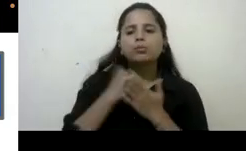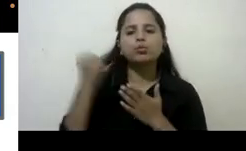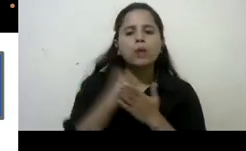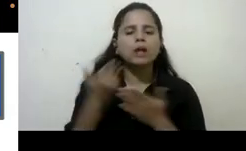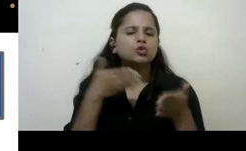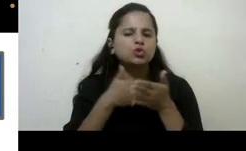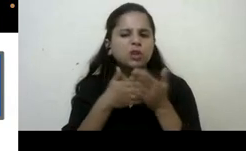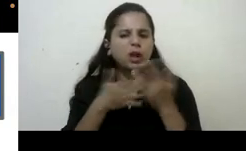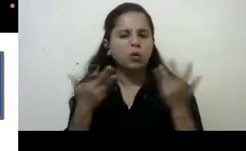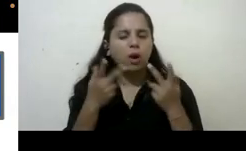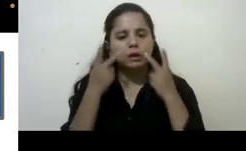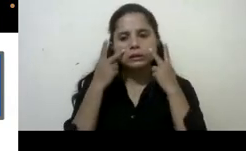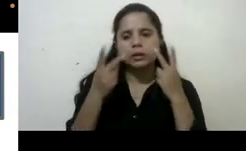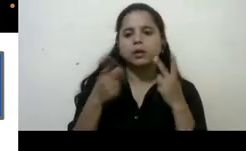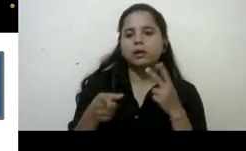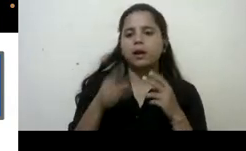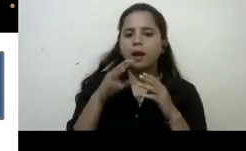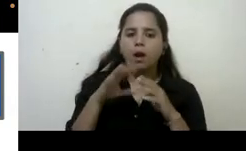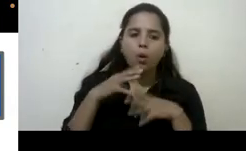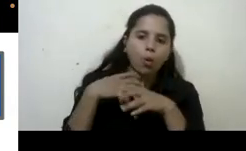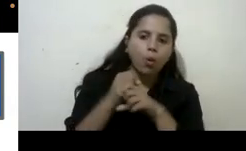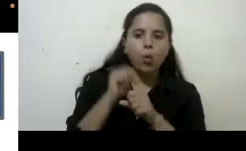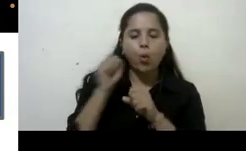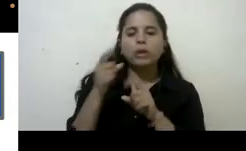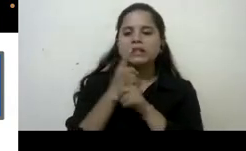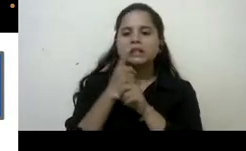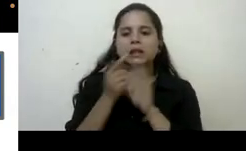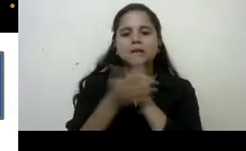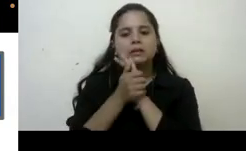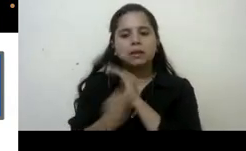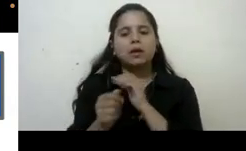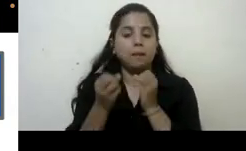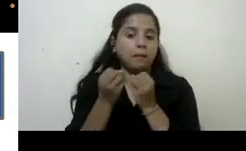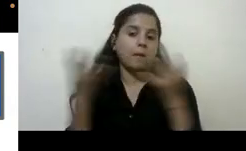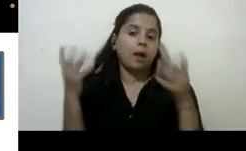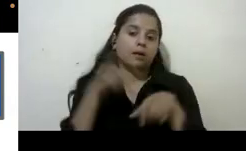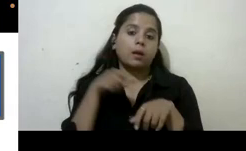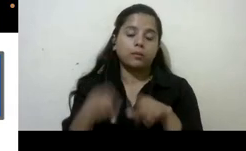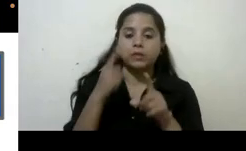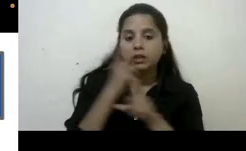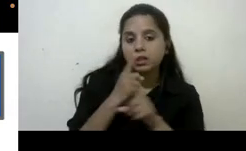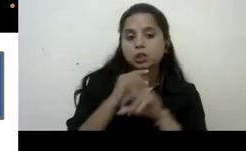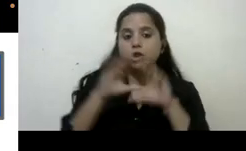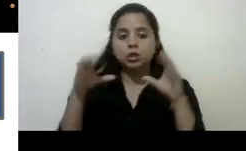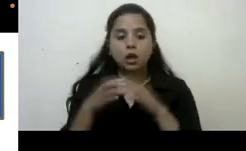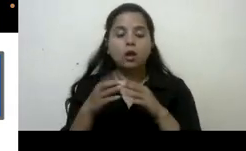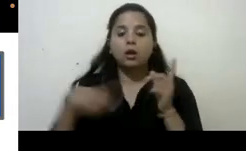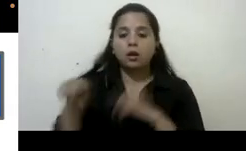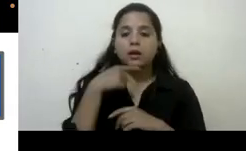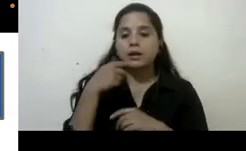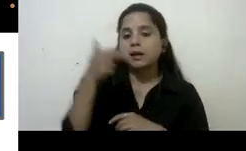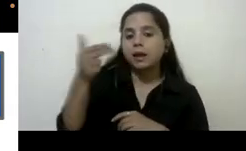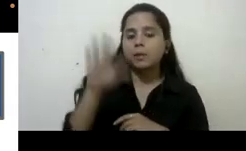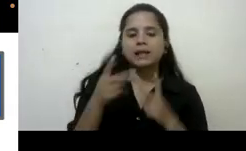challenges, and trying to develop their own teaching skills. Many times, these teacher development groups are also called with some